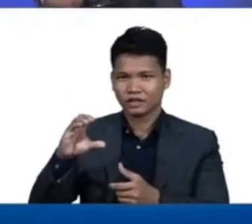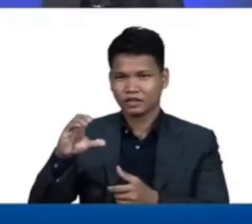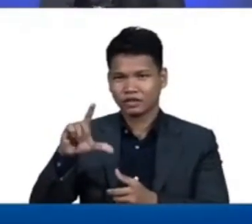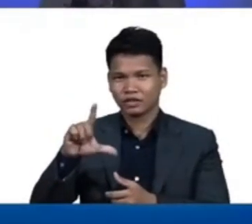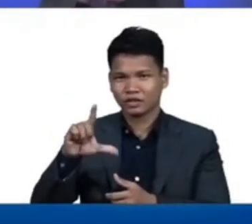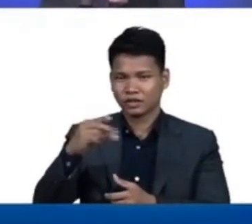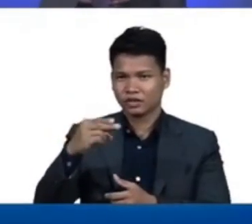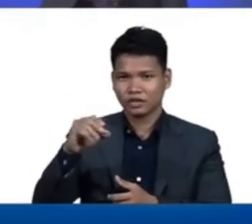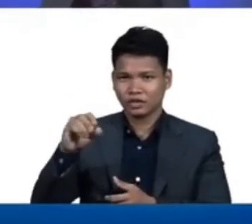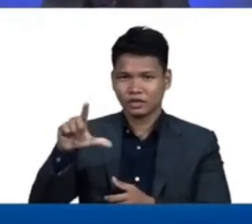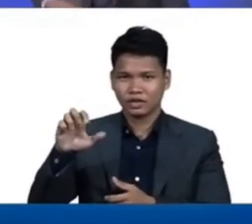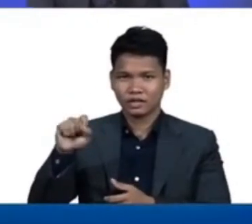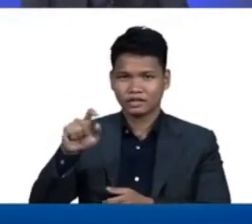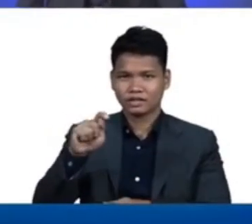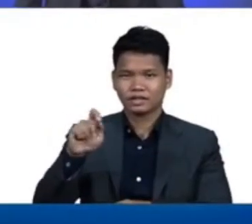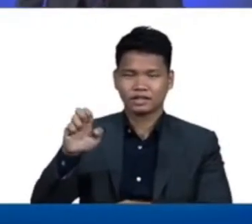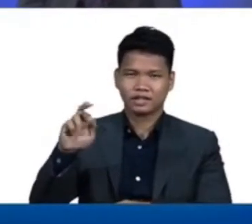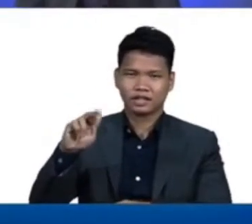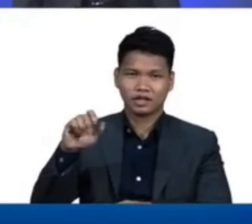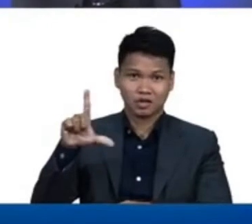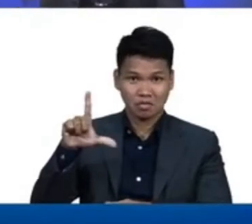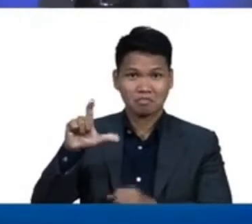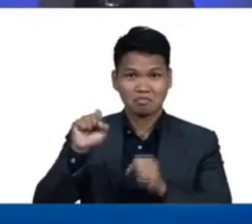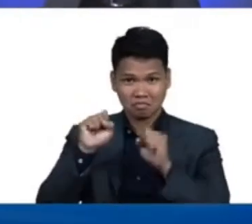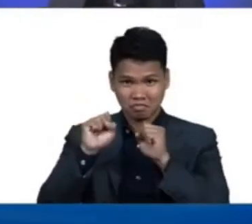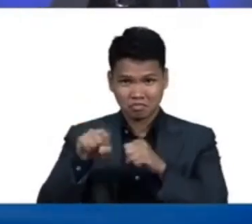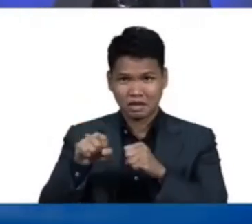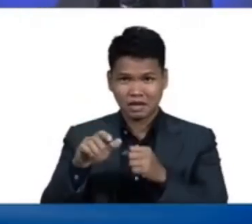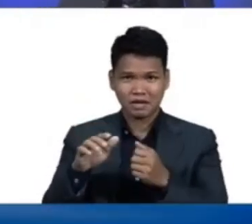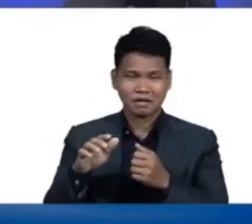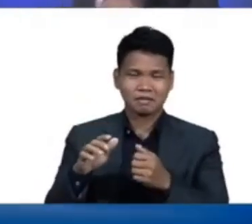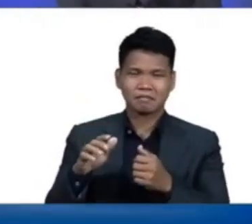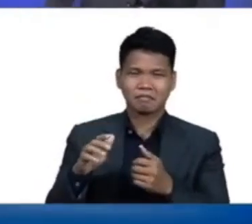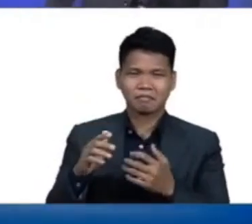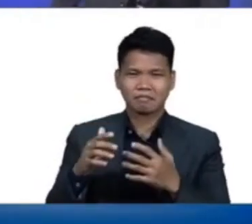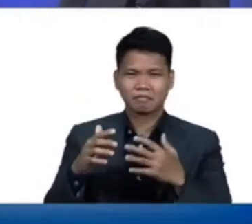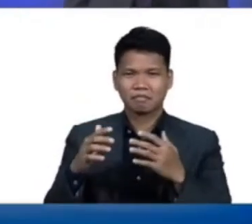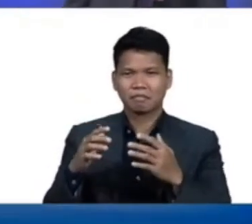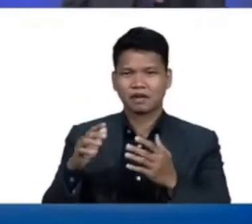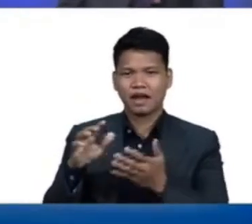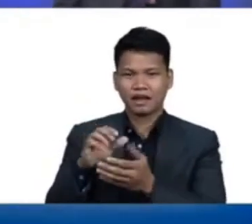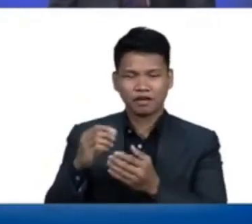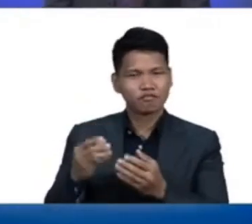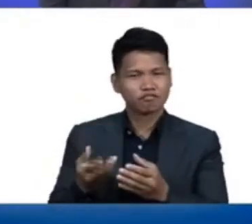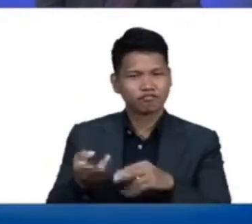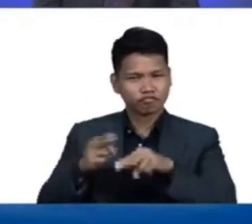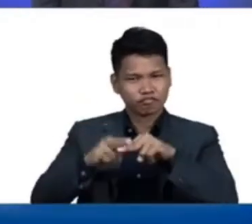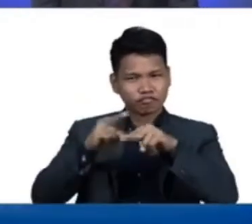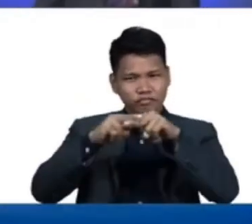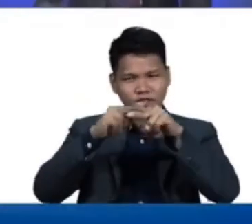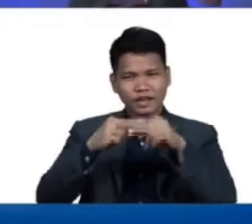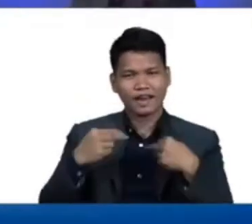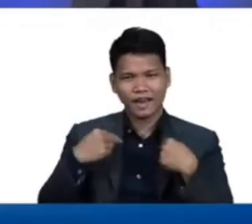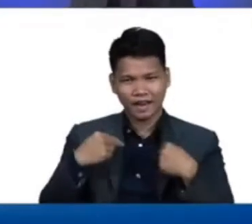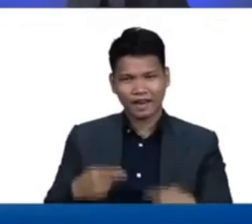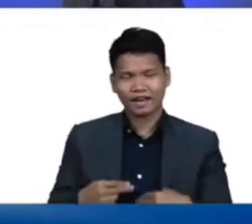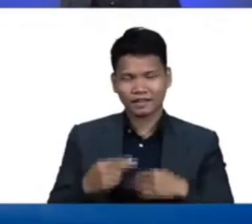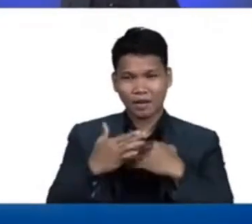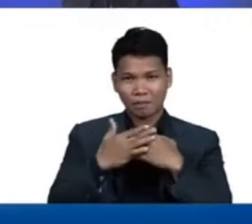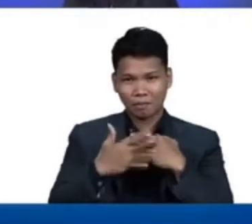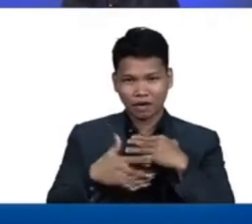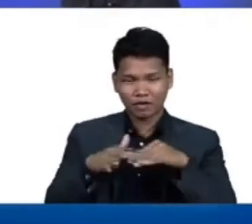and a buildup also contribute to a healthy blood flow. ito po yung